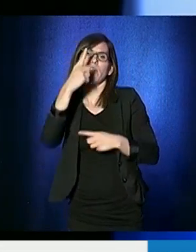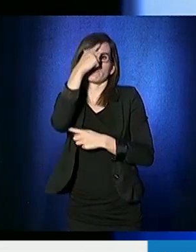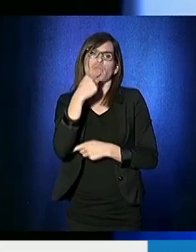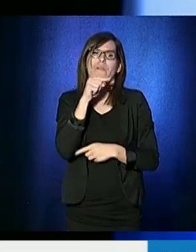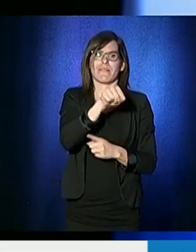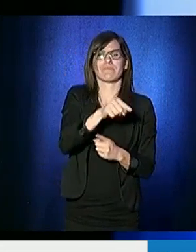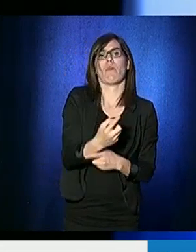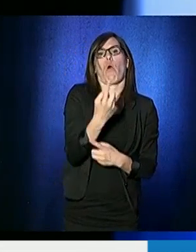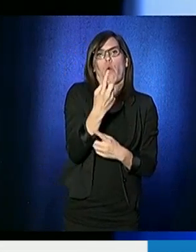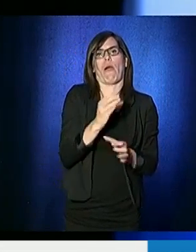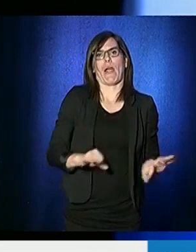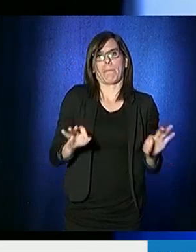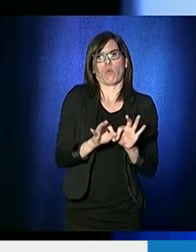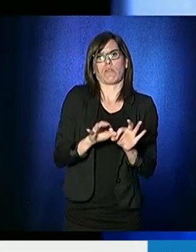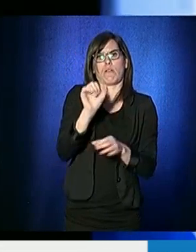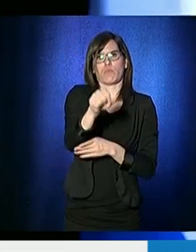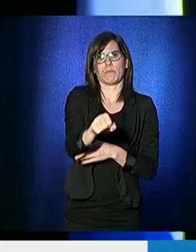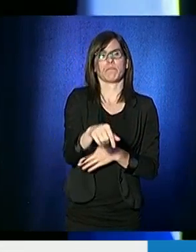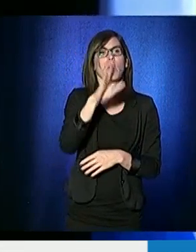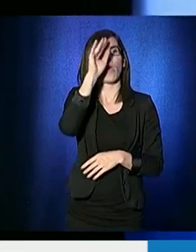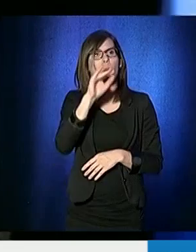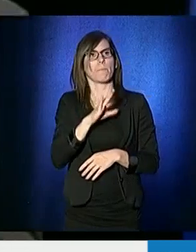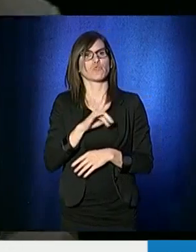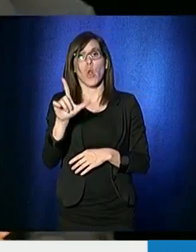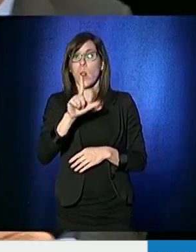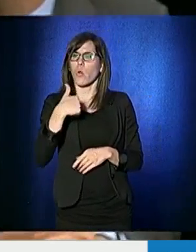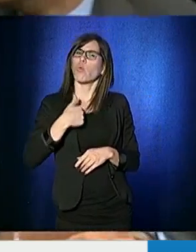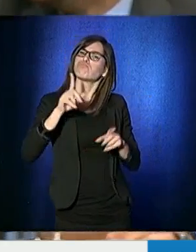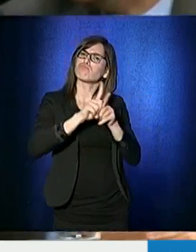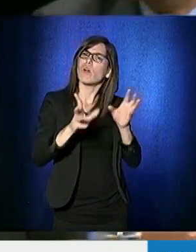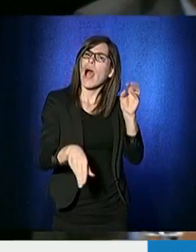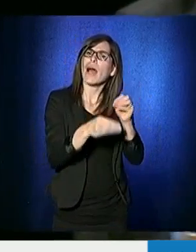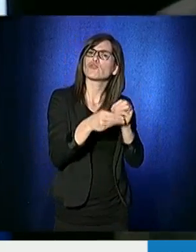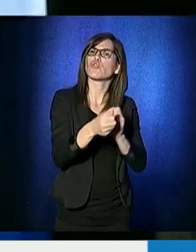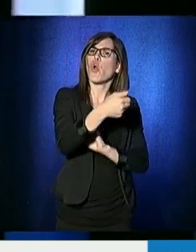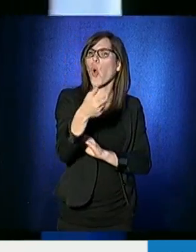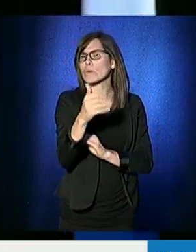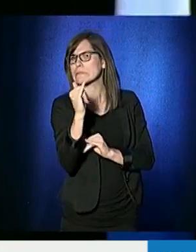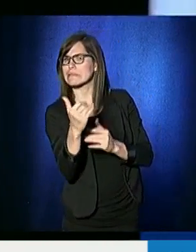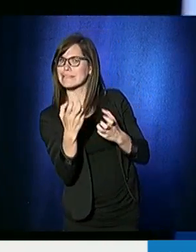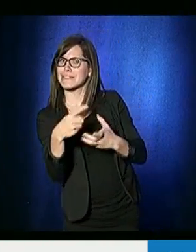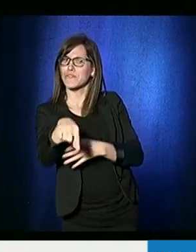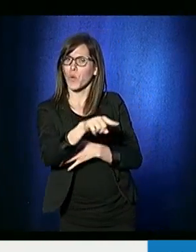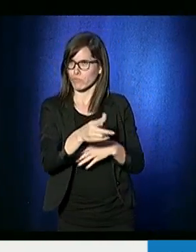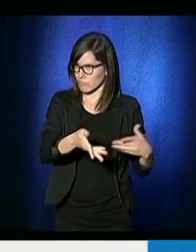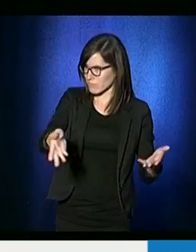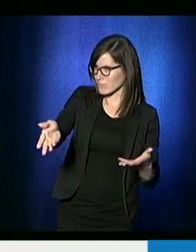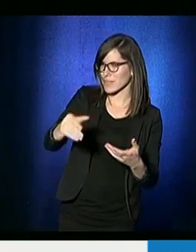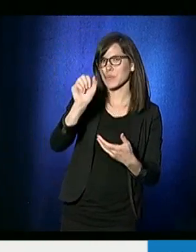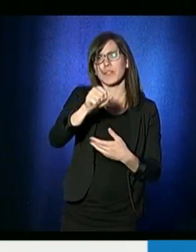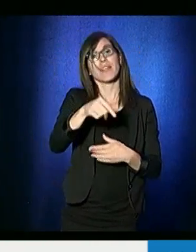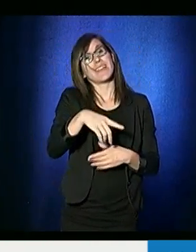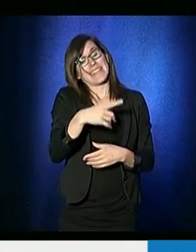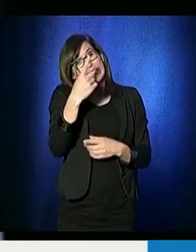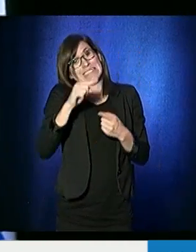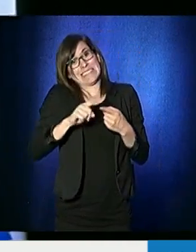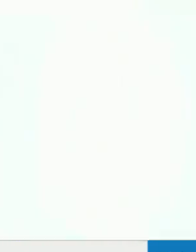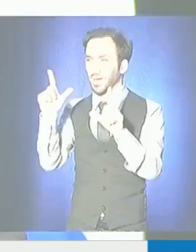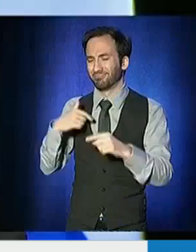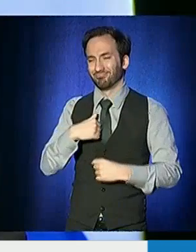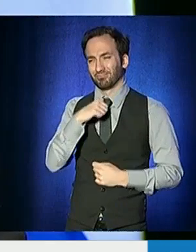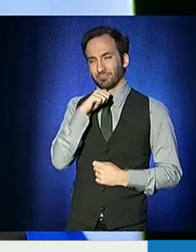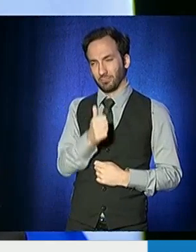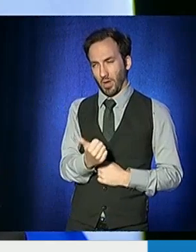points importants pour moi. Minister Carman saying, as a black man in Quebec, racial profiling will be one of the topics they will look to find solutions